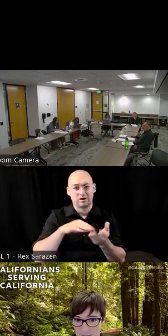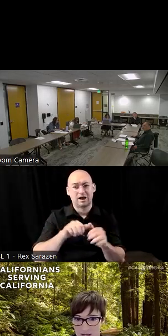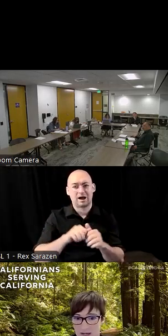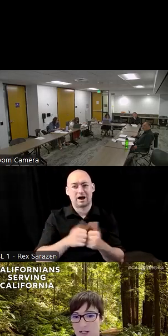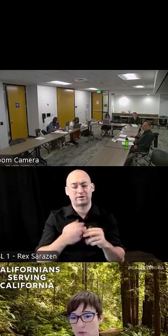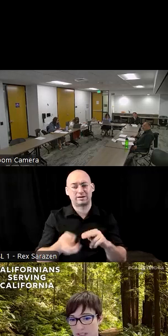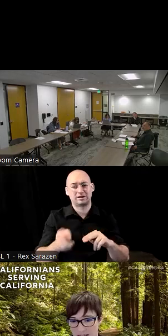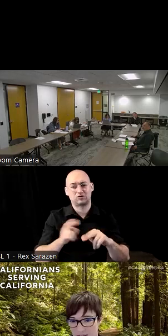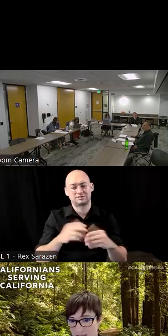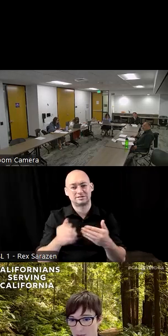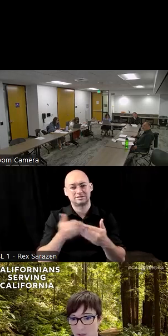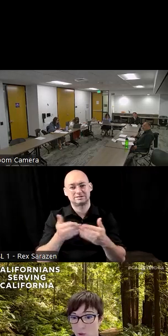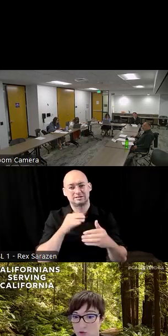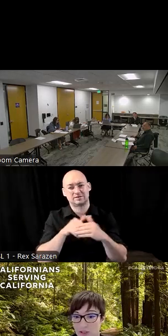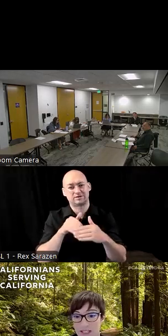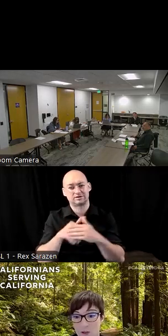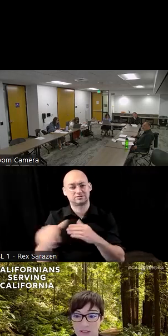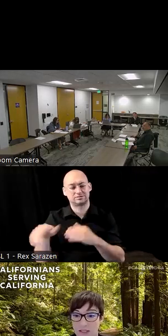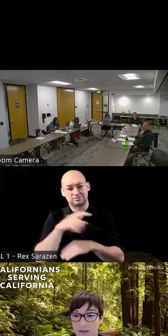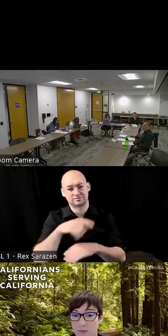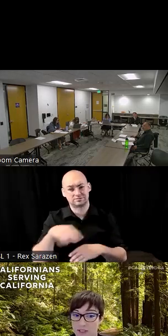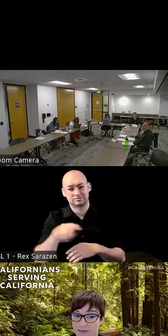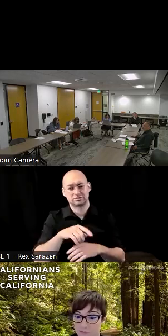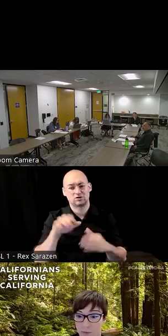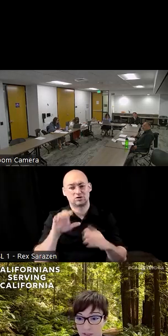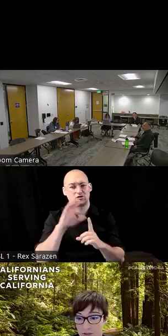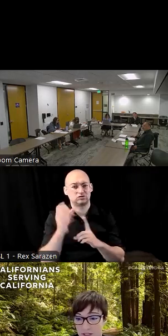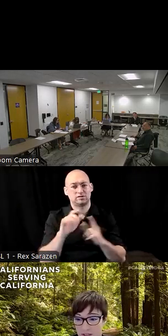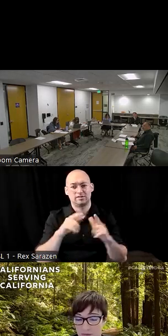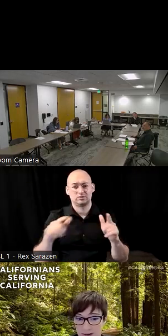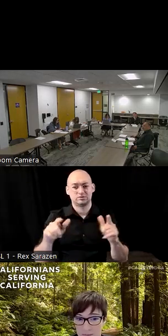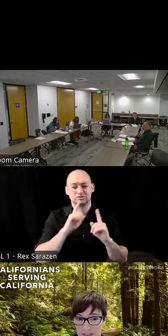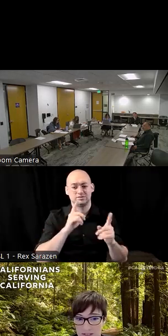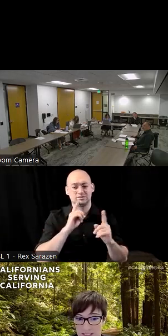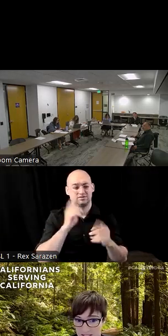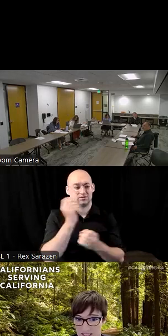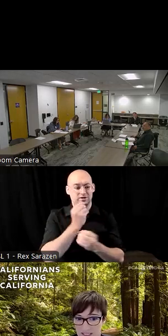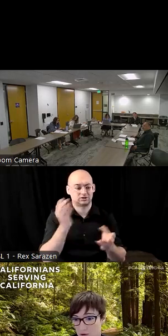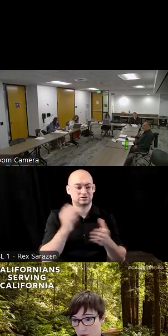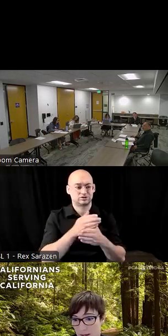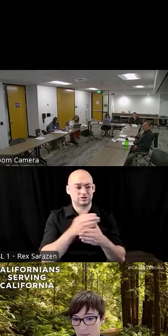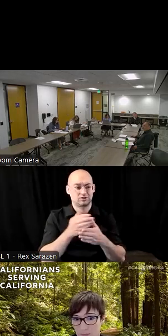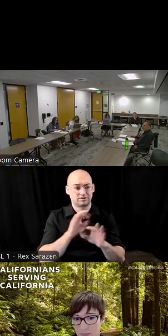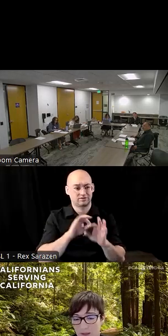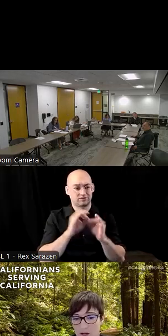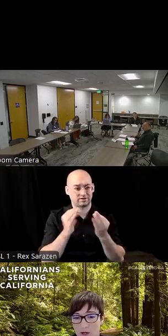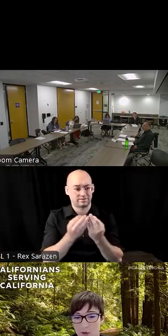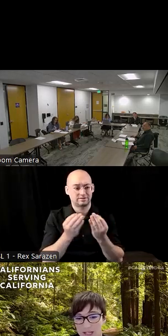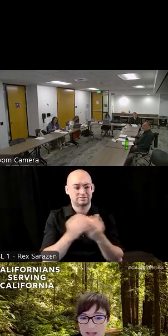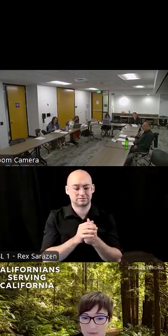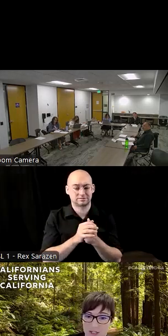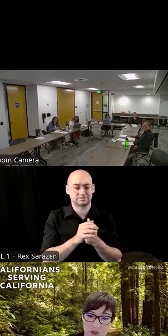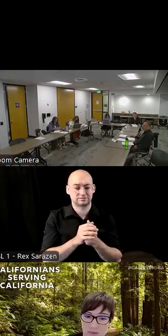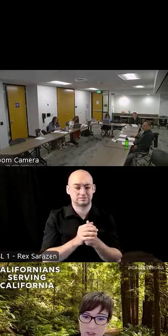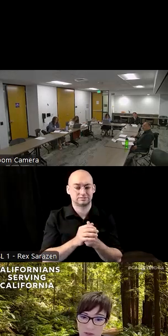to them? Increasing navigation by culturally and linguistically responsive information sharing for families and entities that serve them.